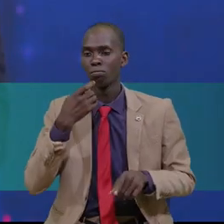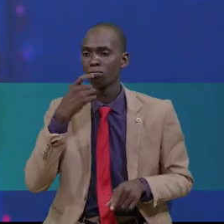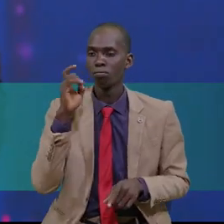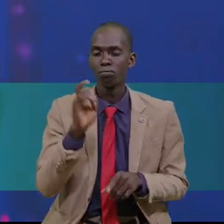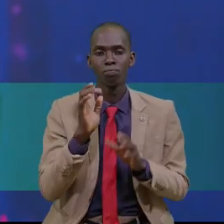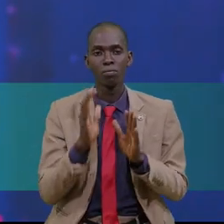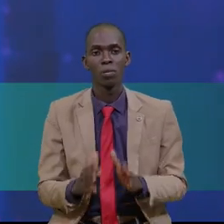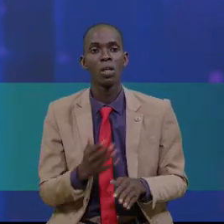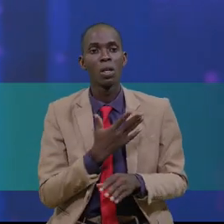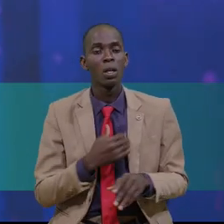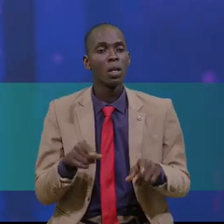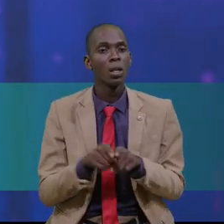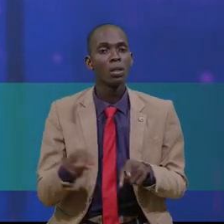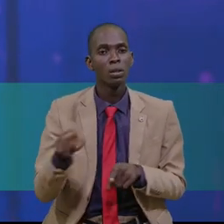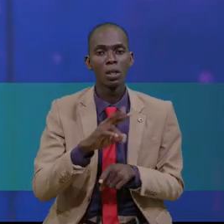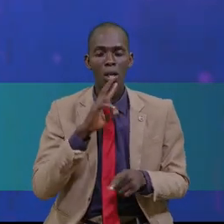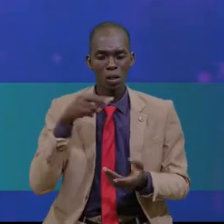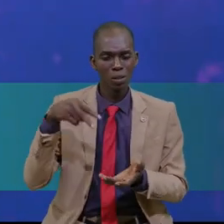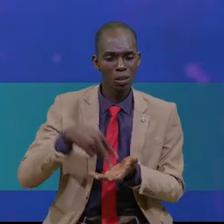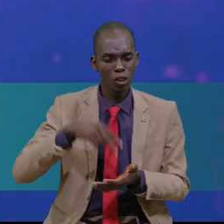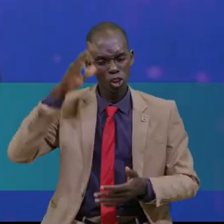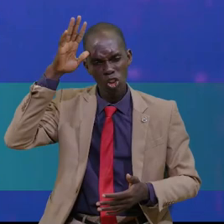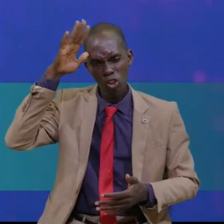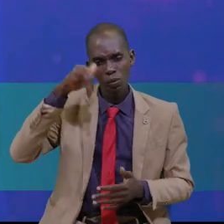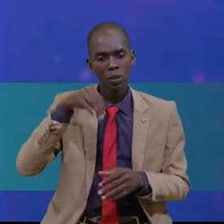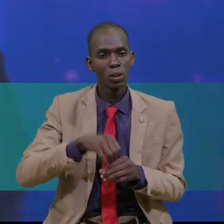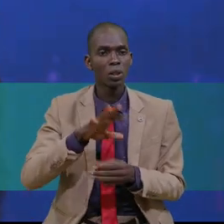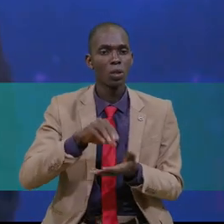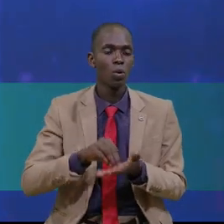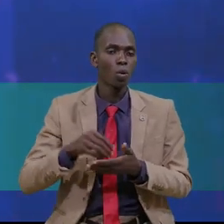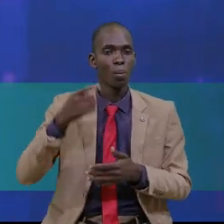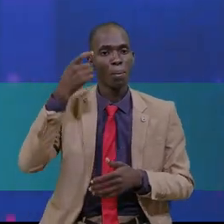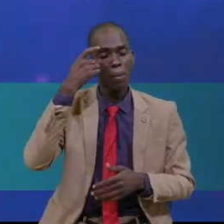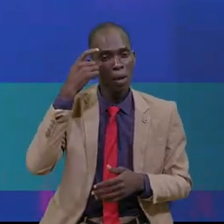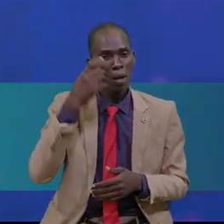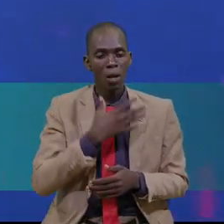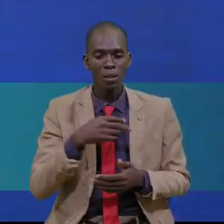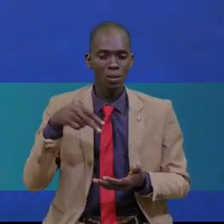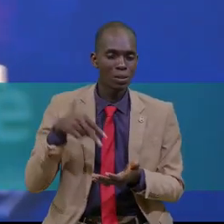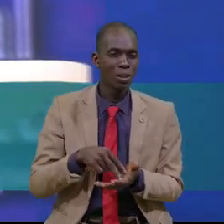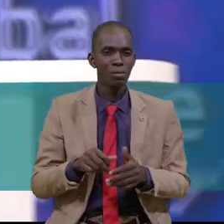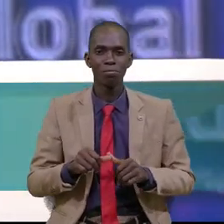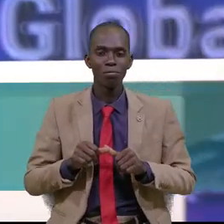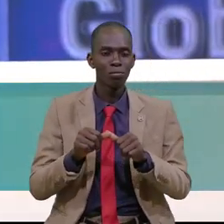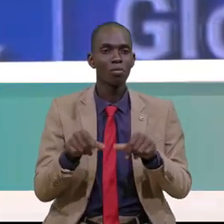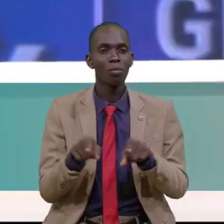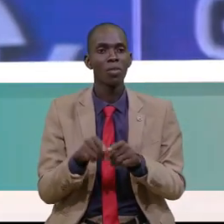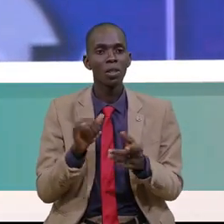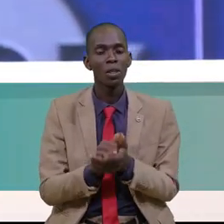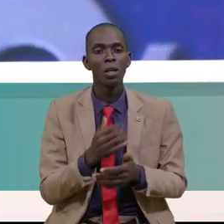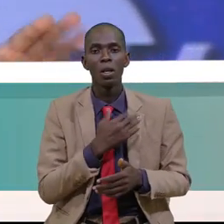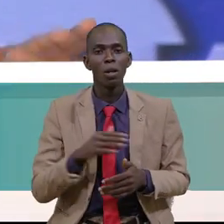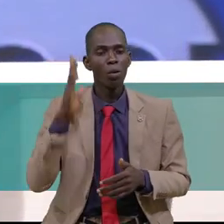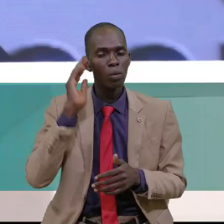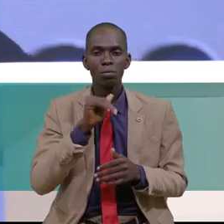firm, adamant in their own mind, adamant, and they stand like that, and they will not bend for